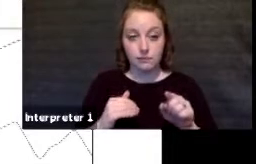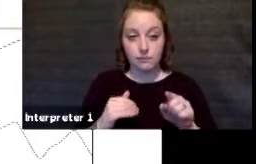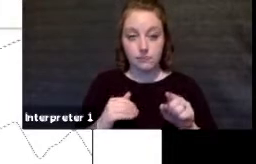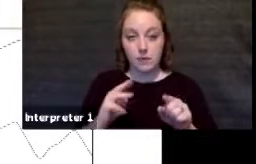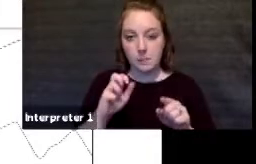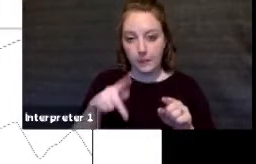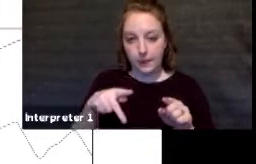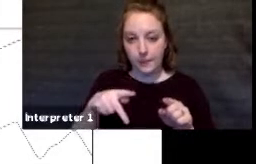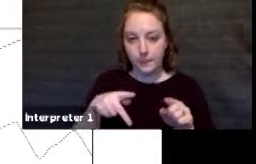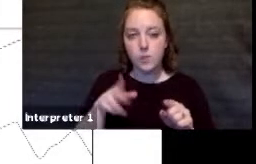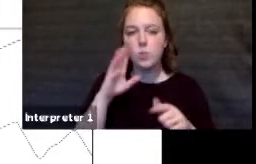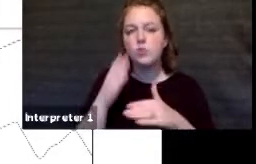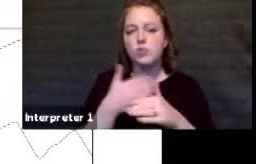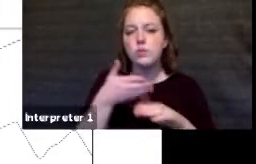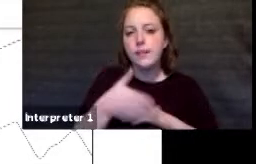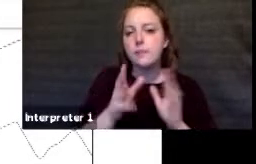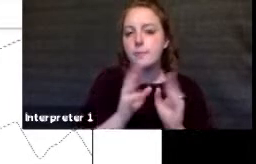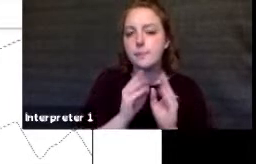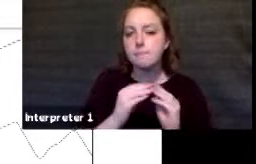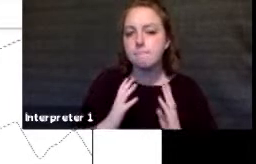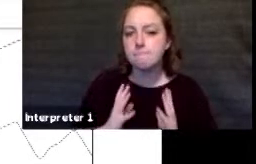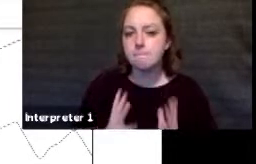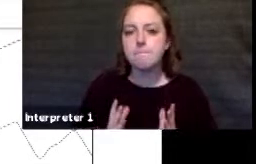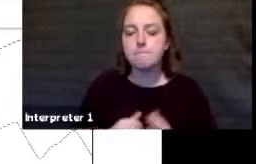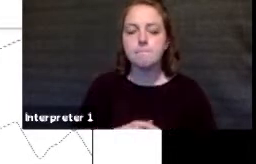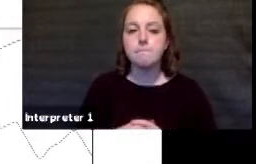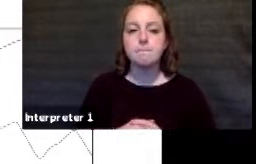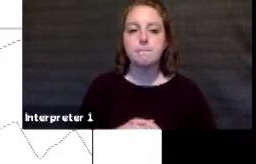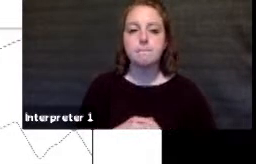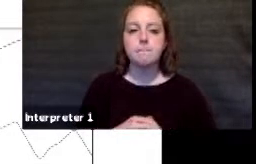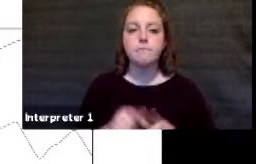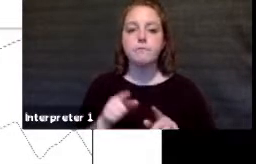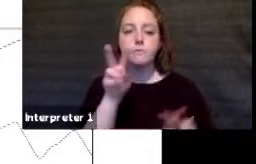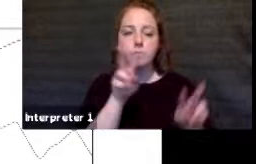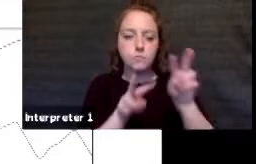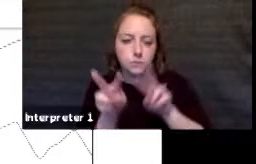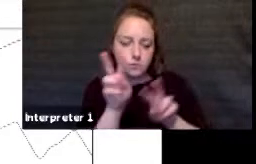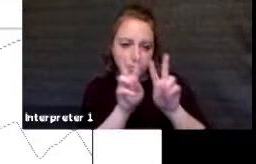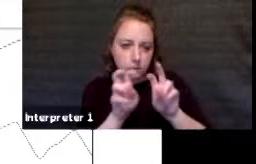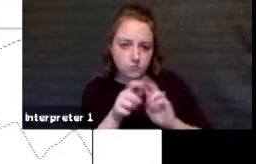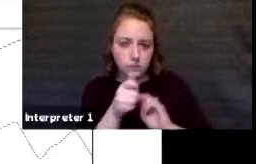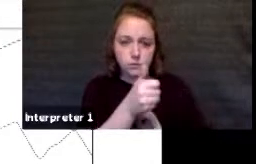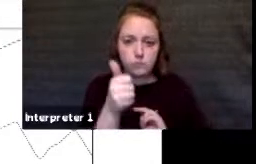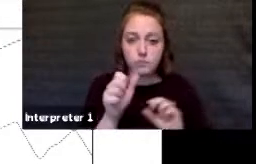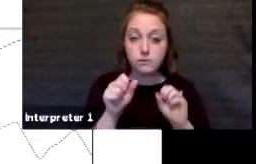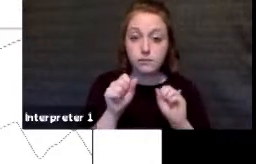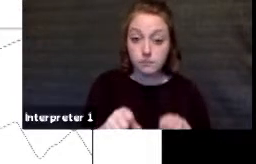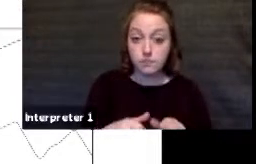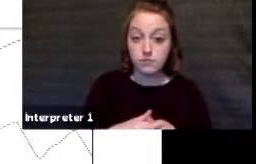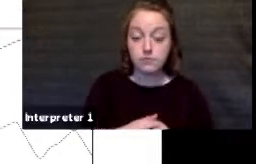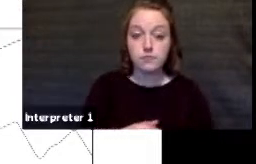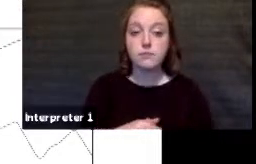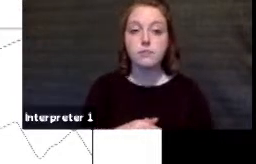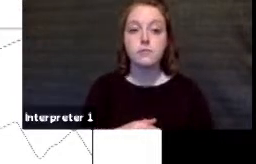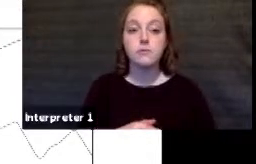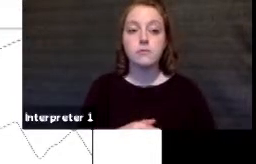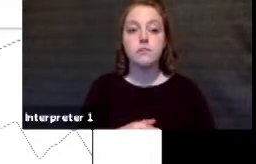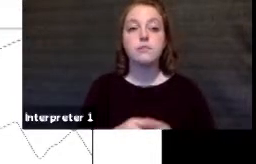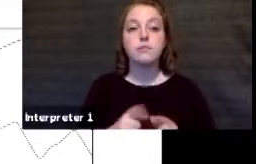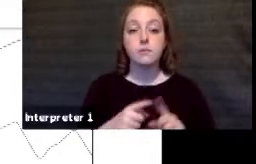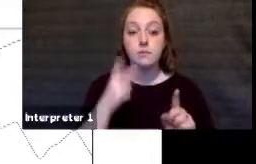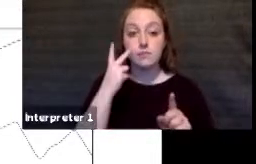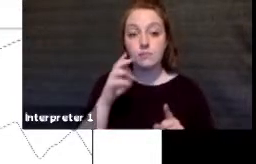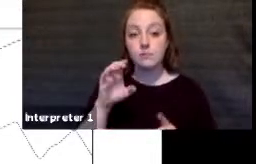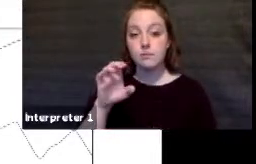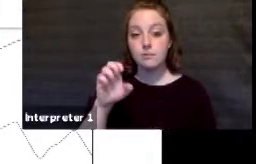share all of these after the meeting when we share the slides so you can look at them in more detail, but you can see what the area around Cesar